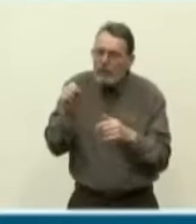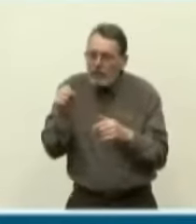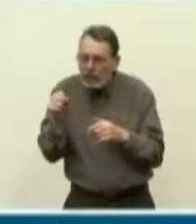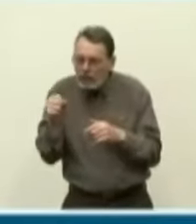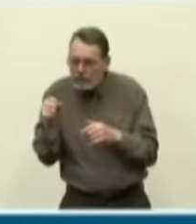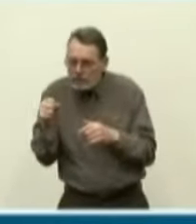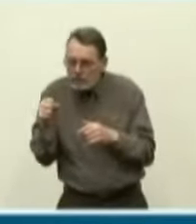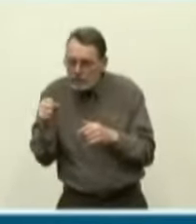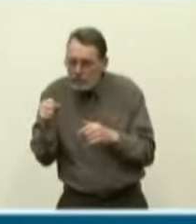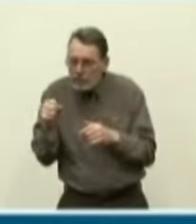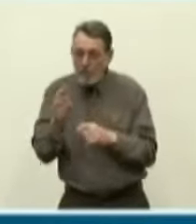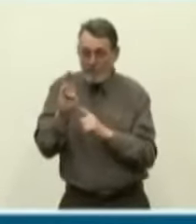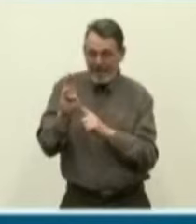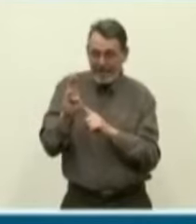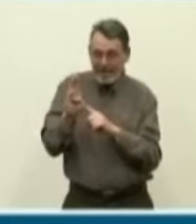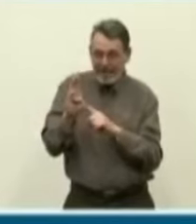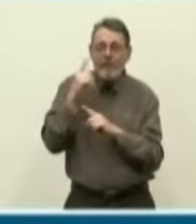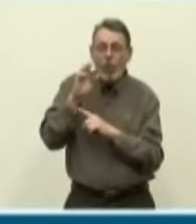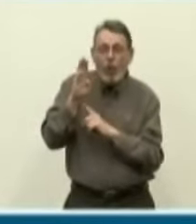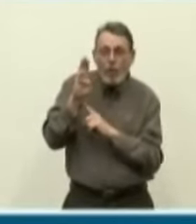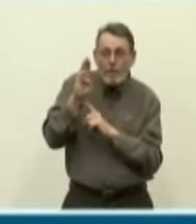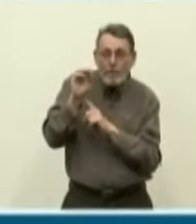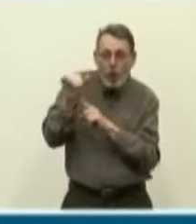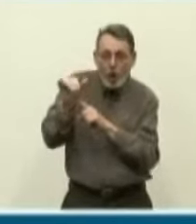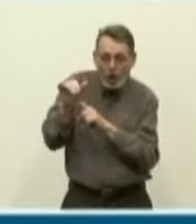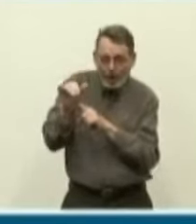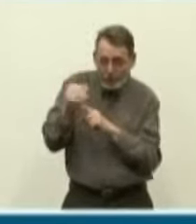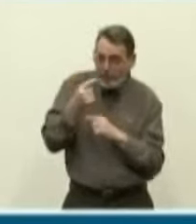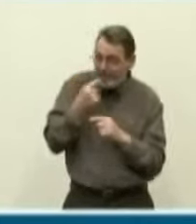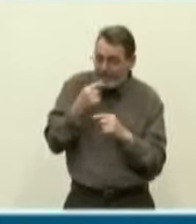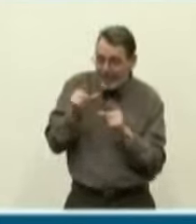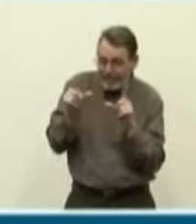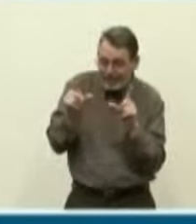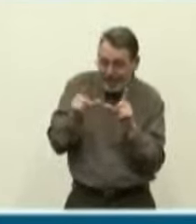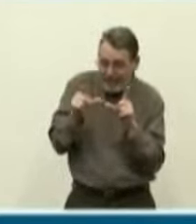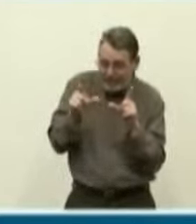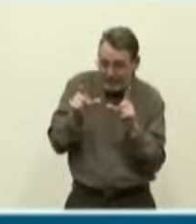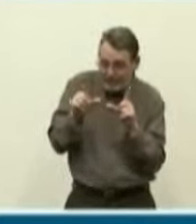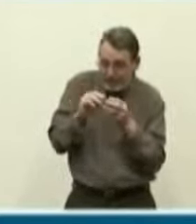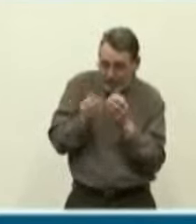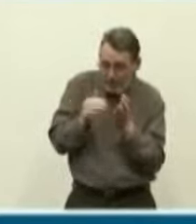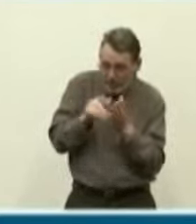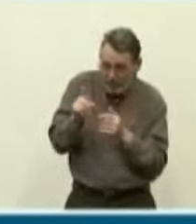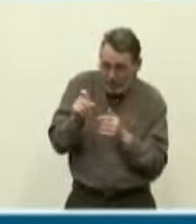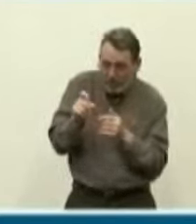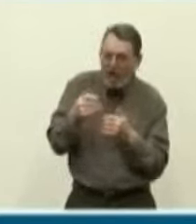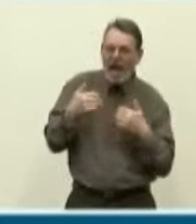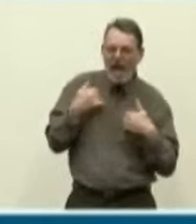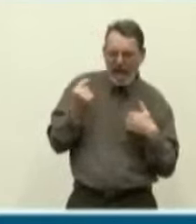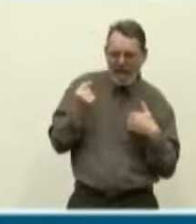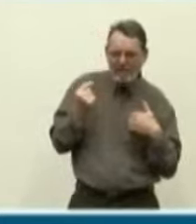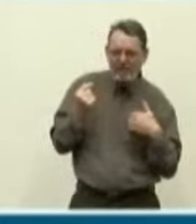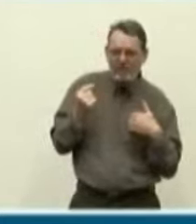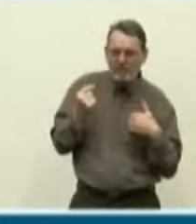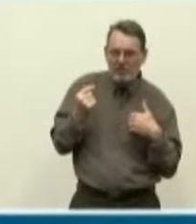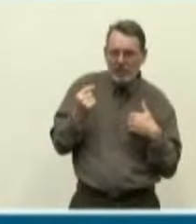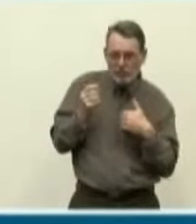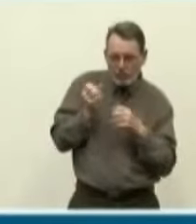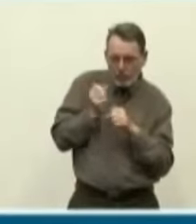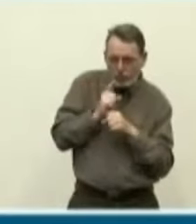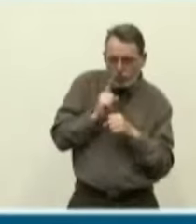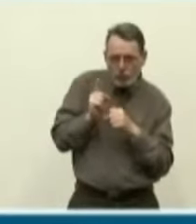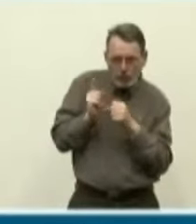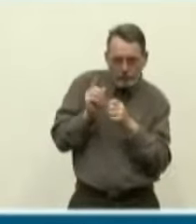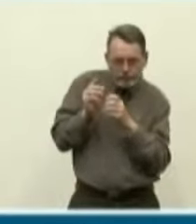were boys. Can you say it again? Show it again. I have it. I just need to make sure that I copy